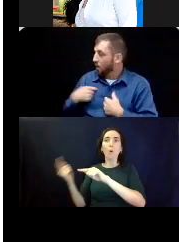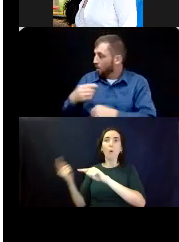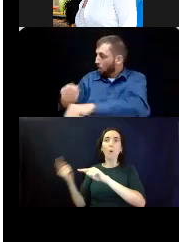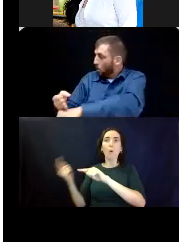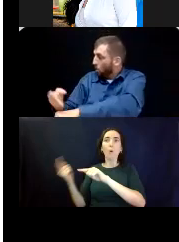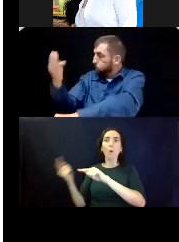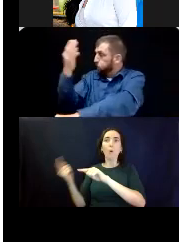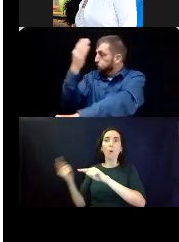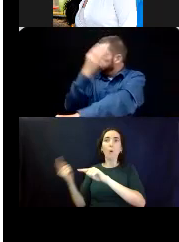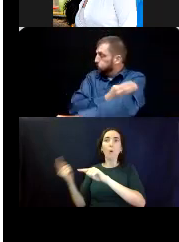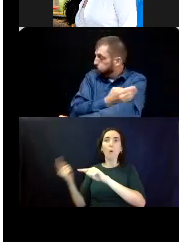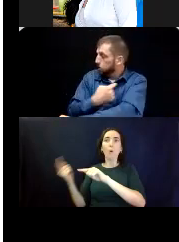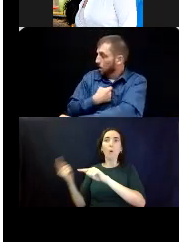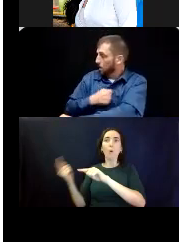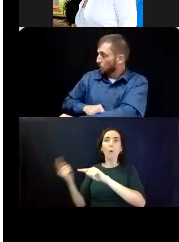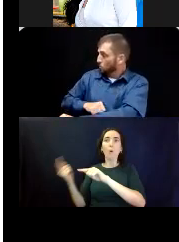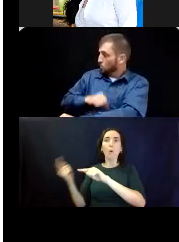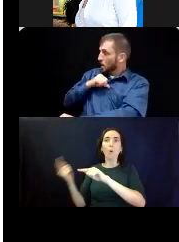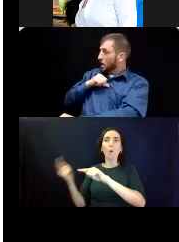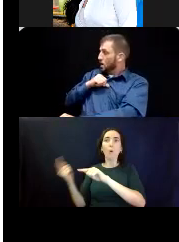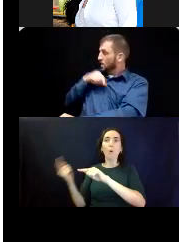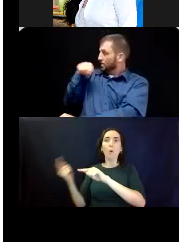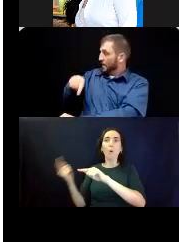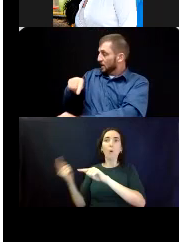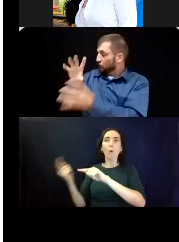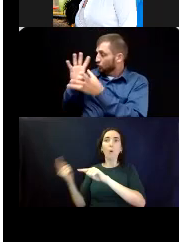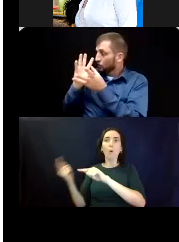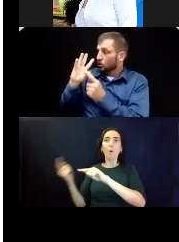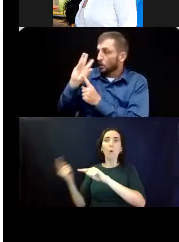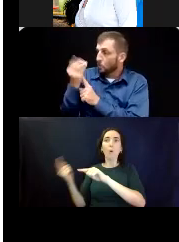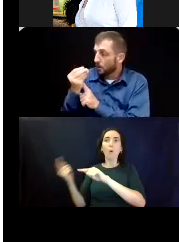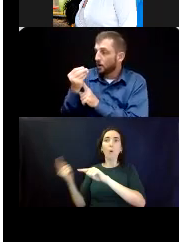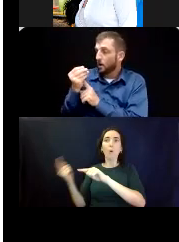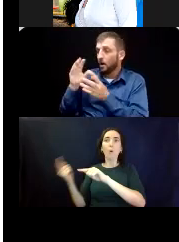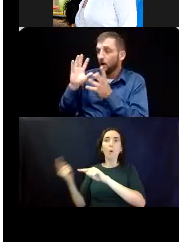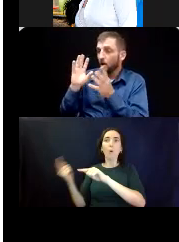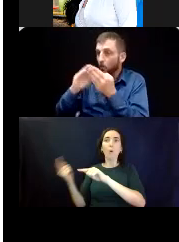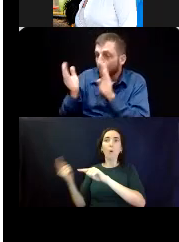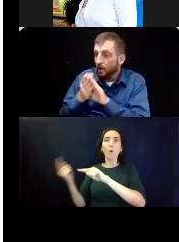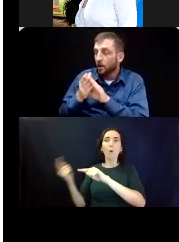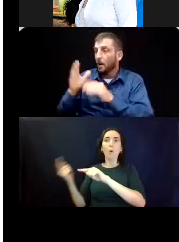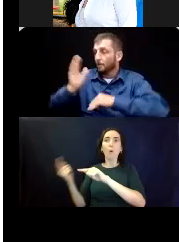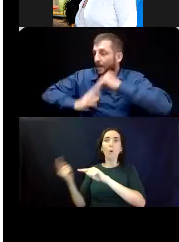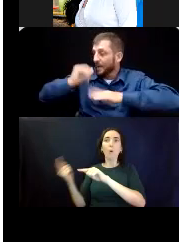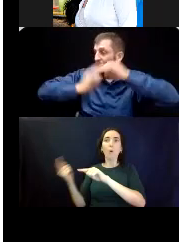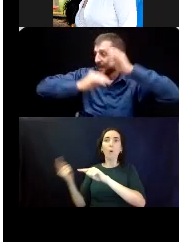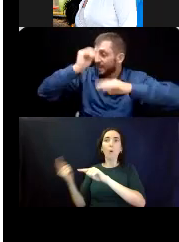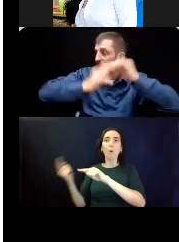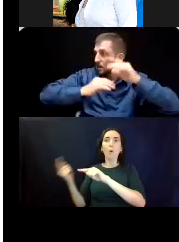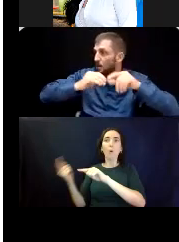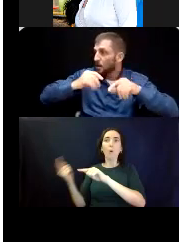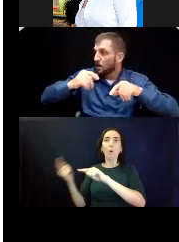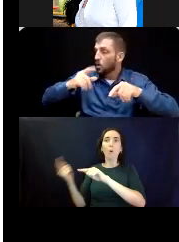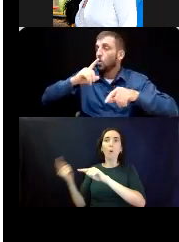this community because we have started to build the world that we want to see. We have a long way to go, but we have come so